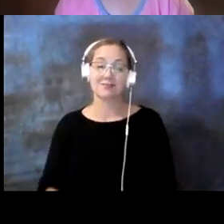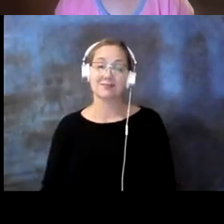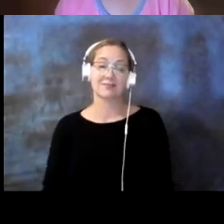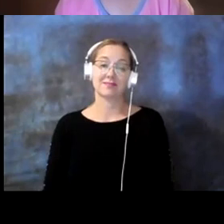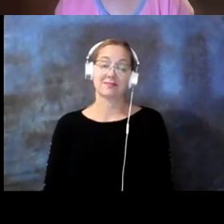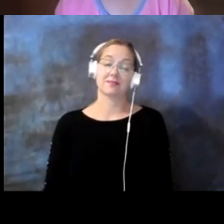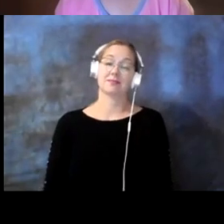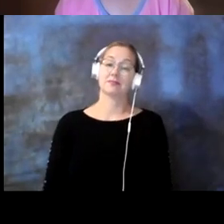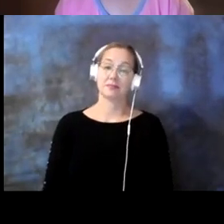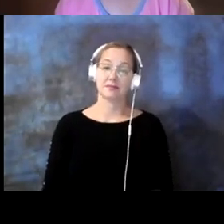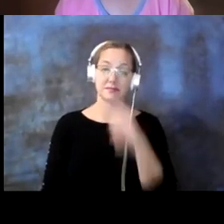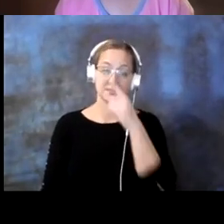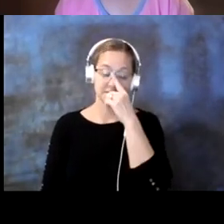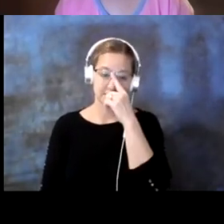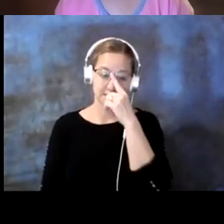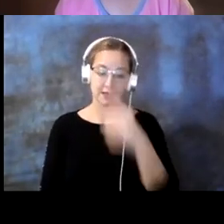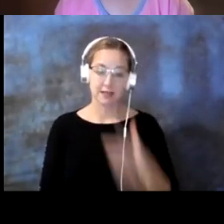So there are